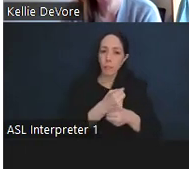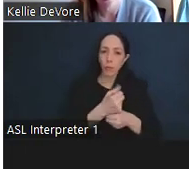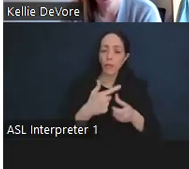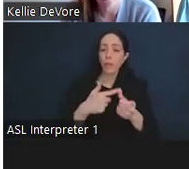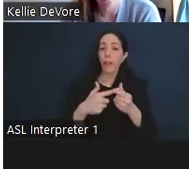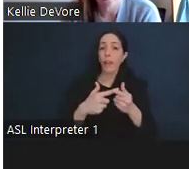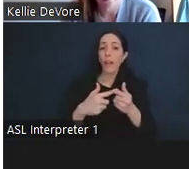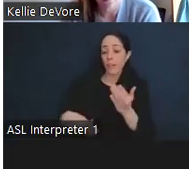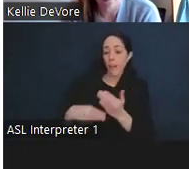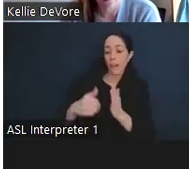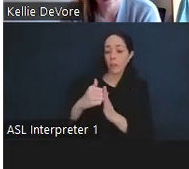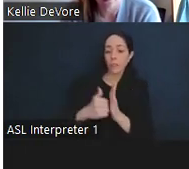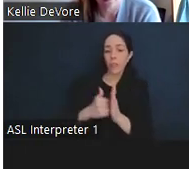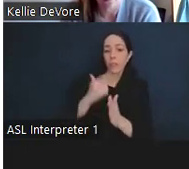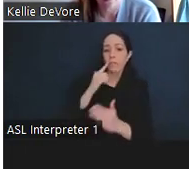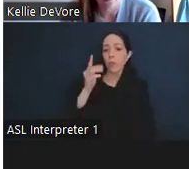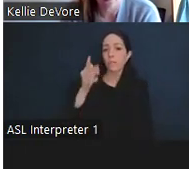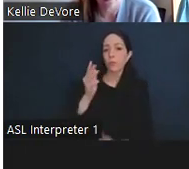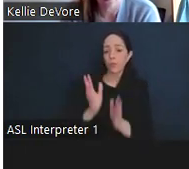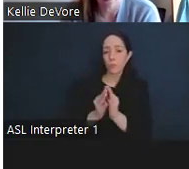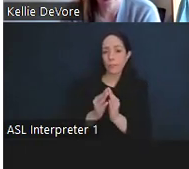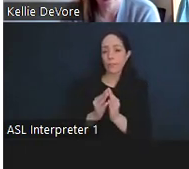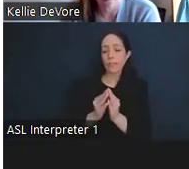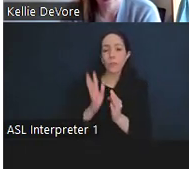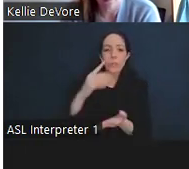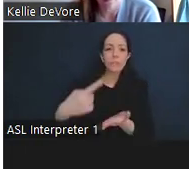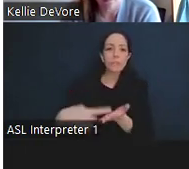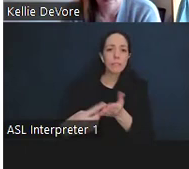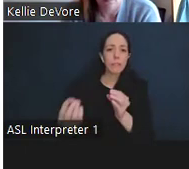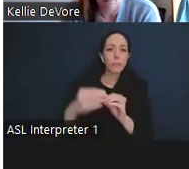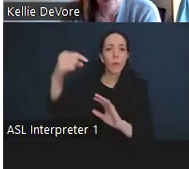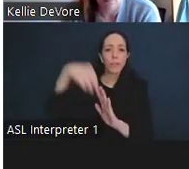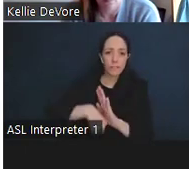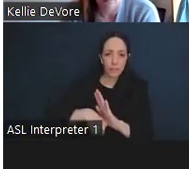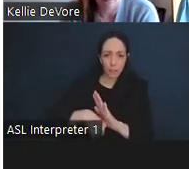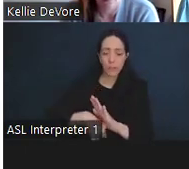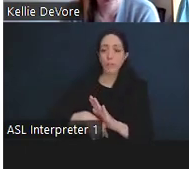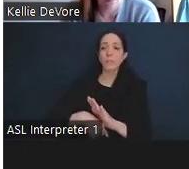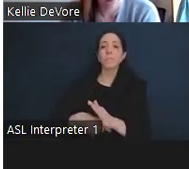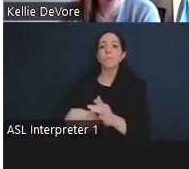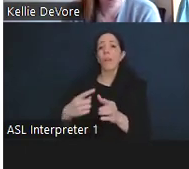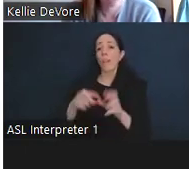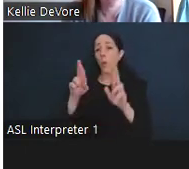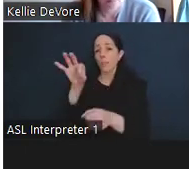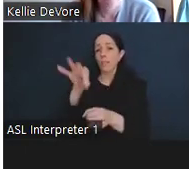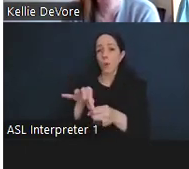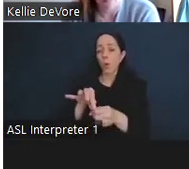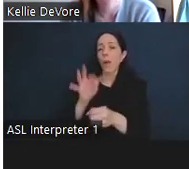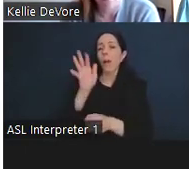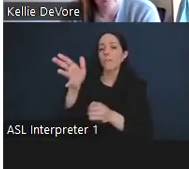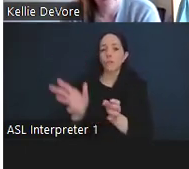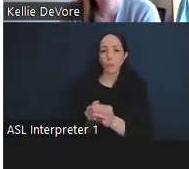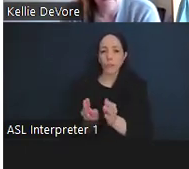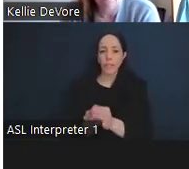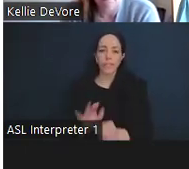out for people to review and have it as an agenda item to further discuss and hopefully vote on at a future meeting would